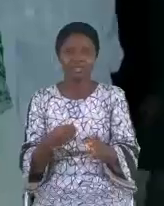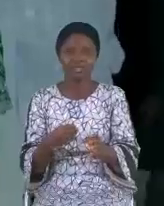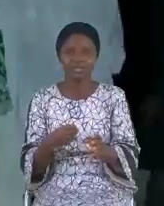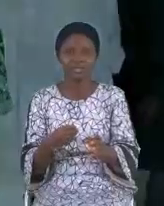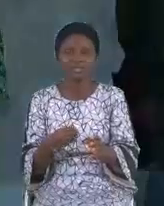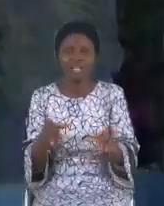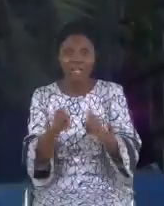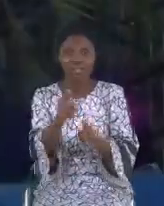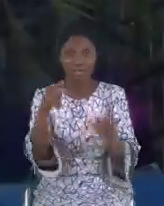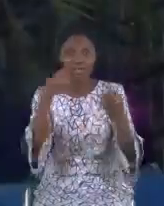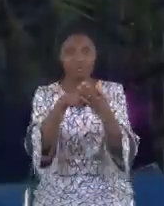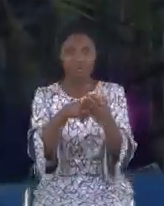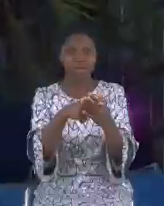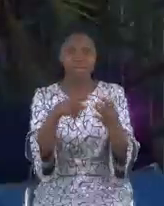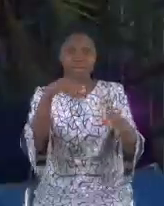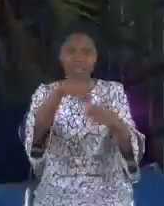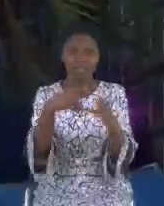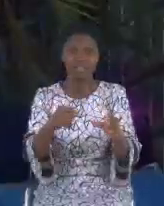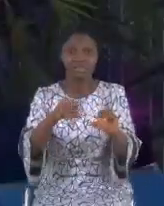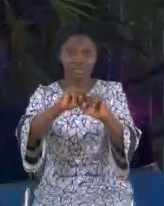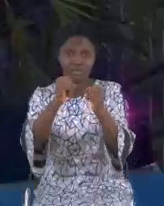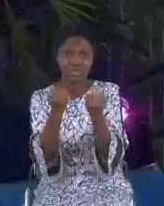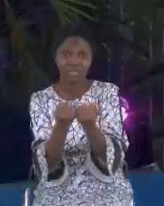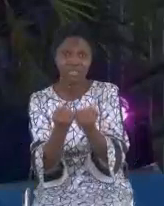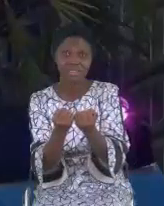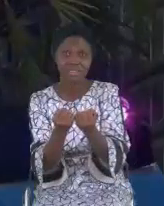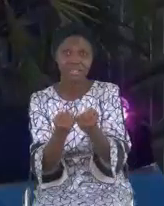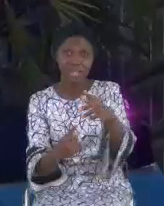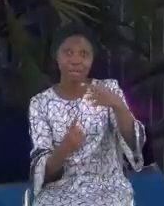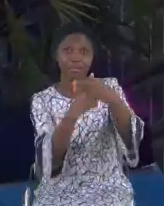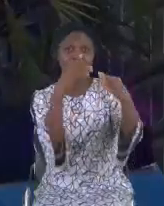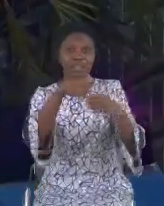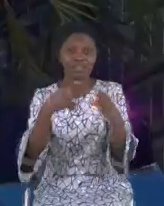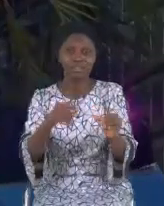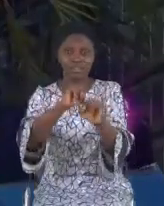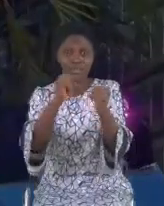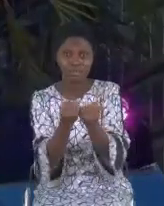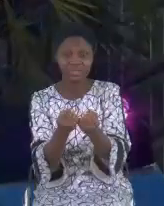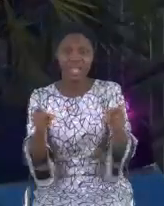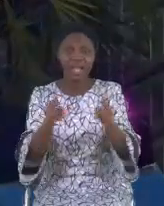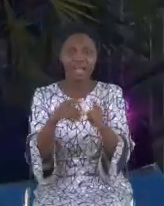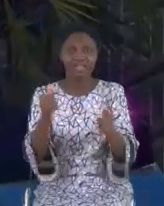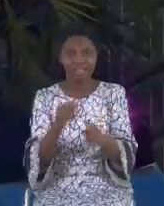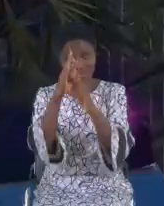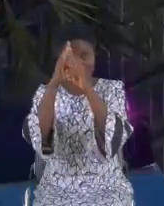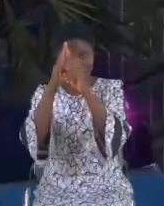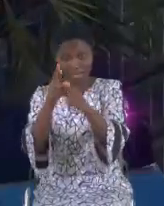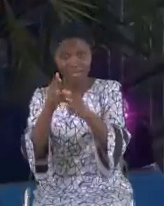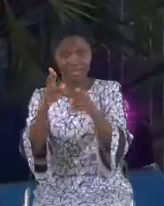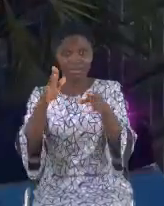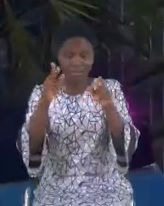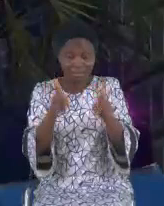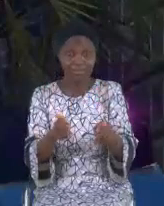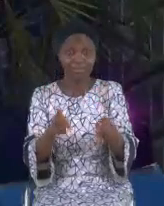society as a dignified gentleman, as a dignified lady, as a dignified boy,